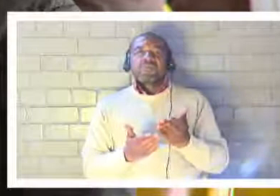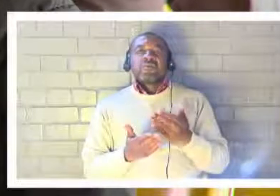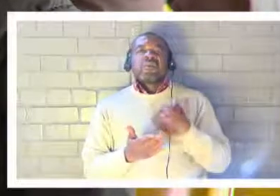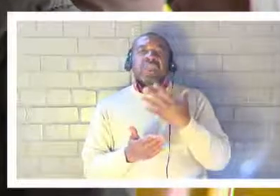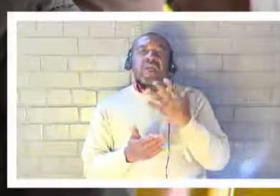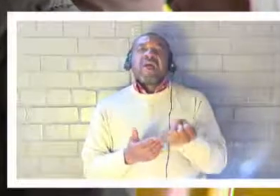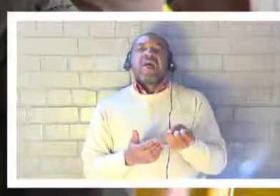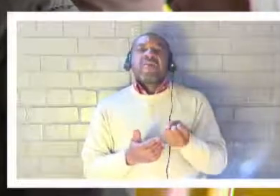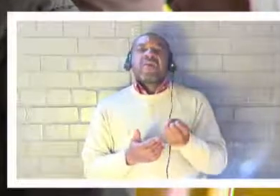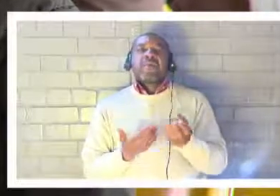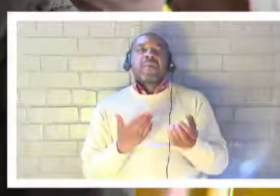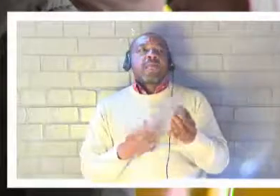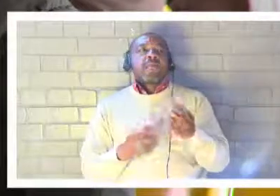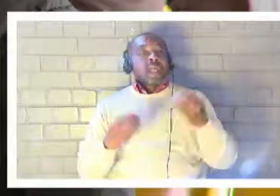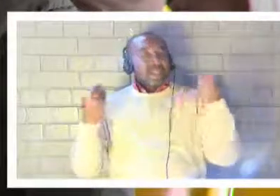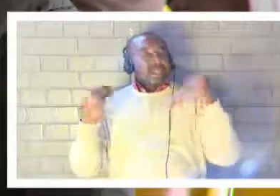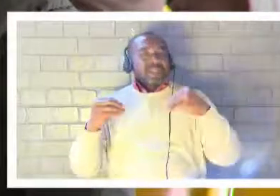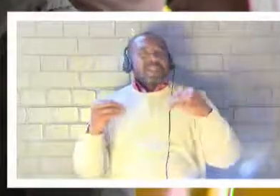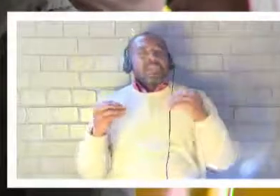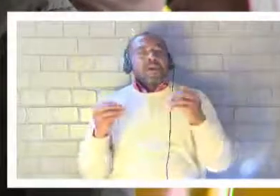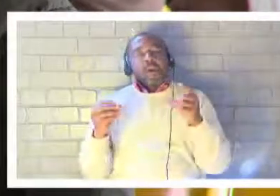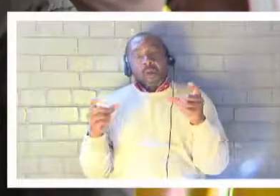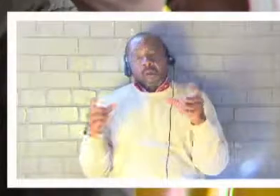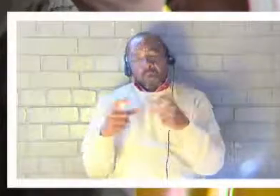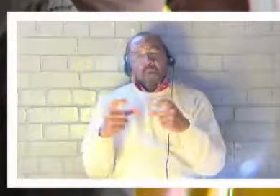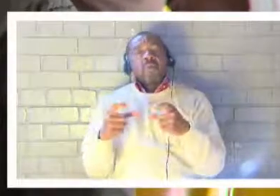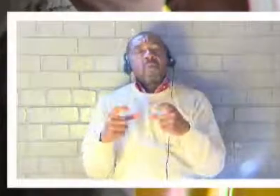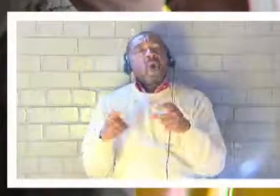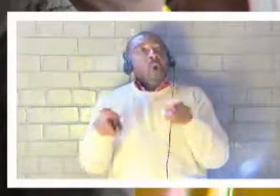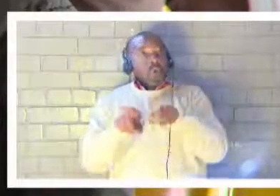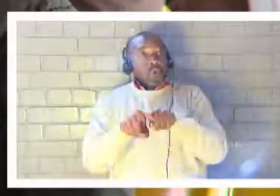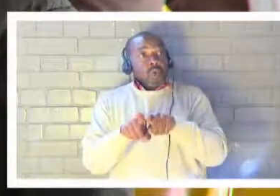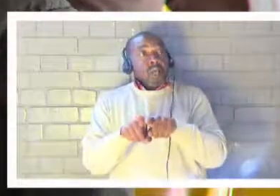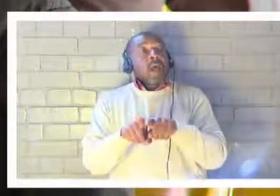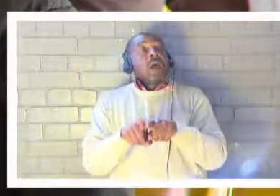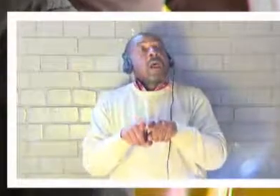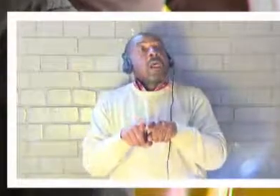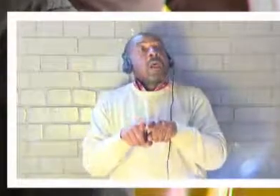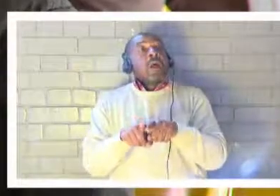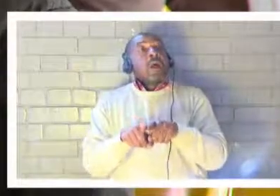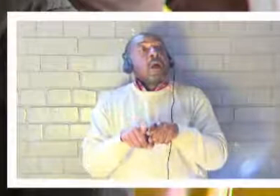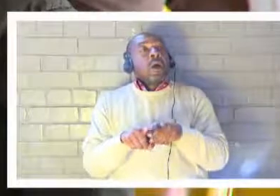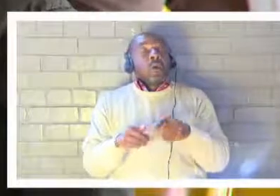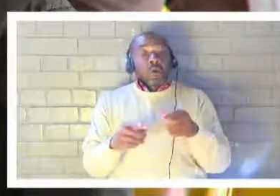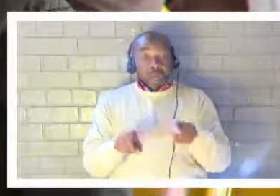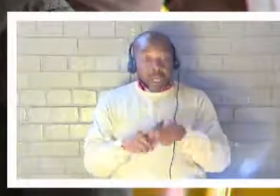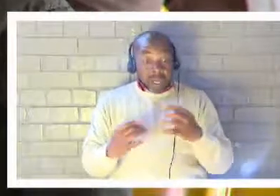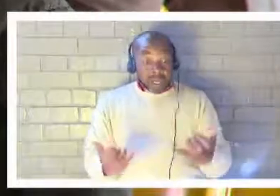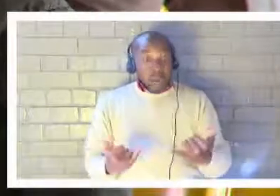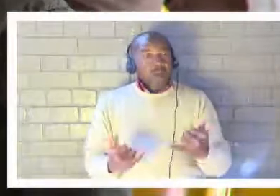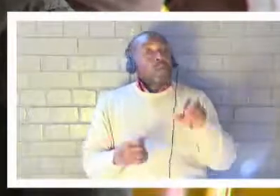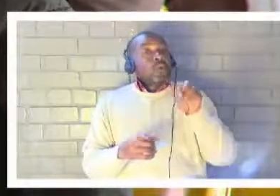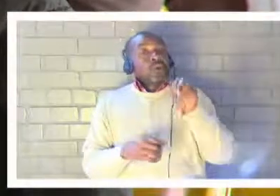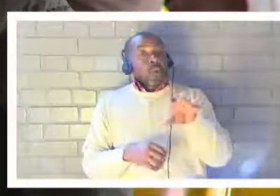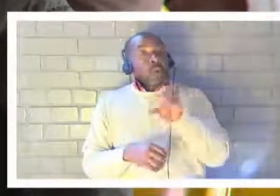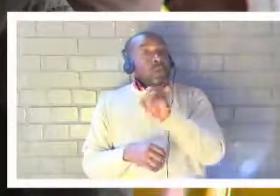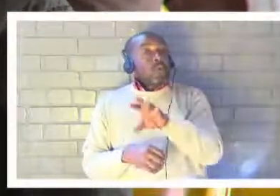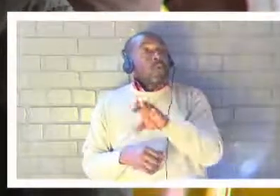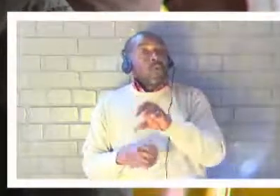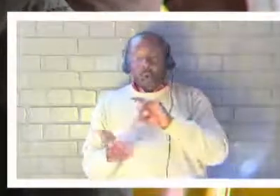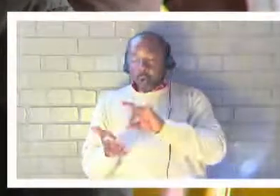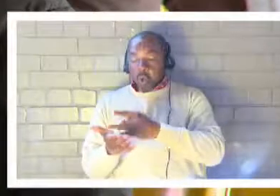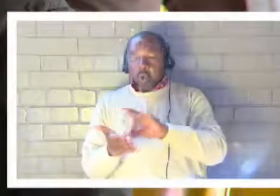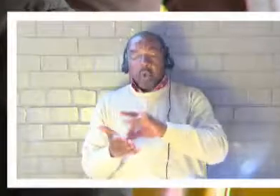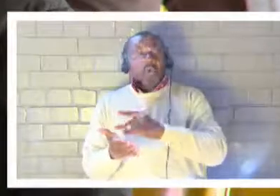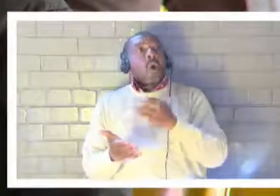SMMEs in our, maybe in Soweto largely, but those contractors that are in and out in our institution, they